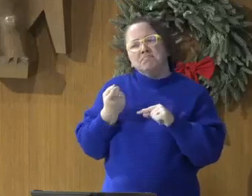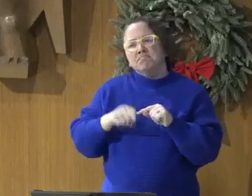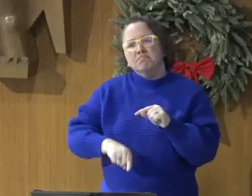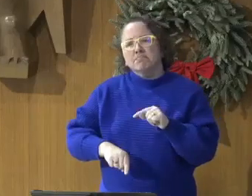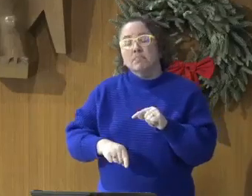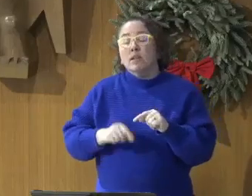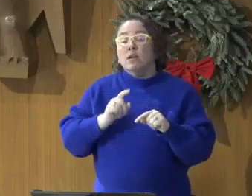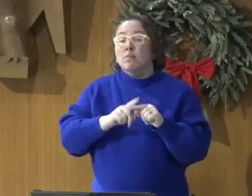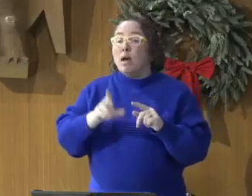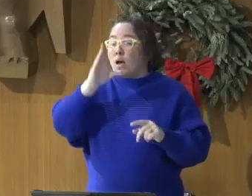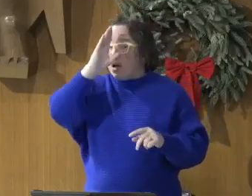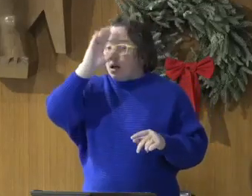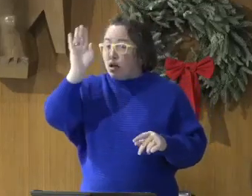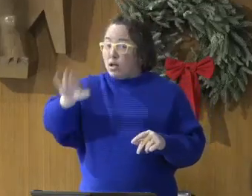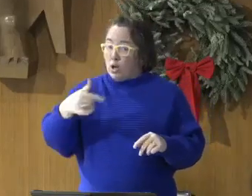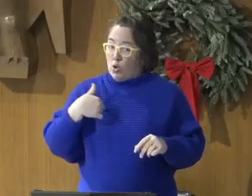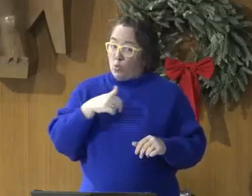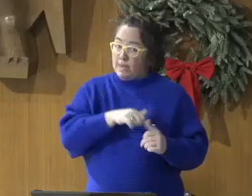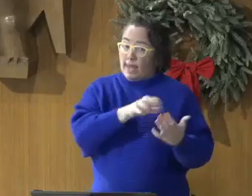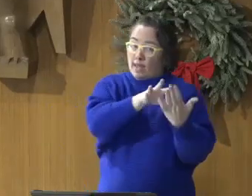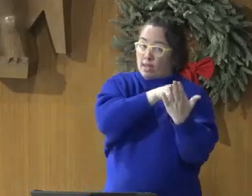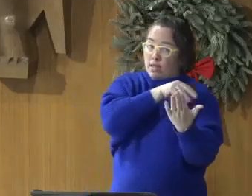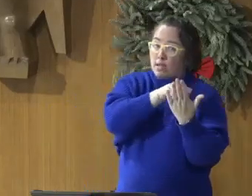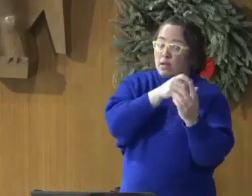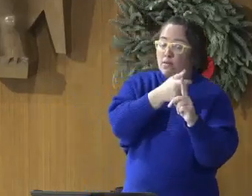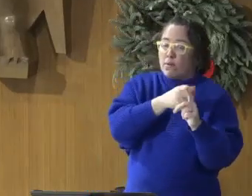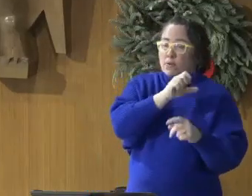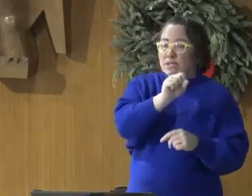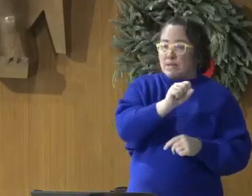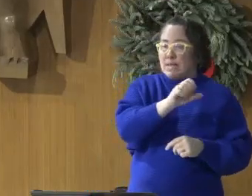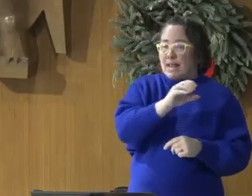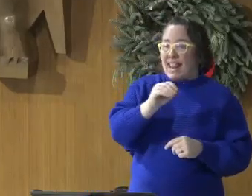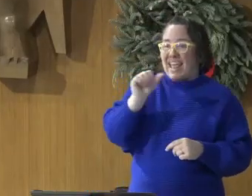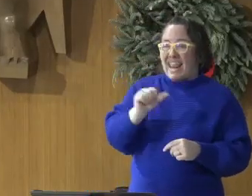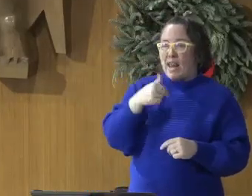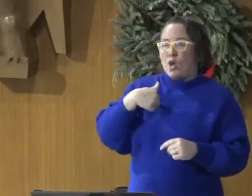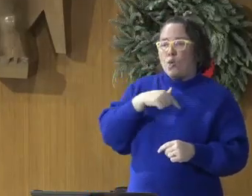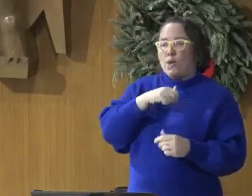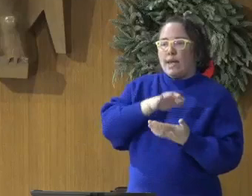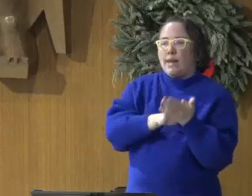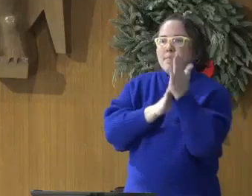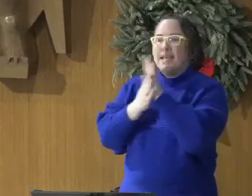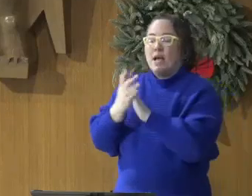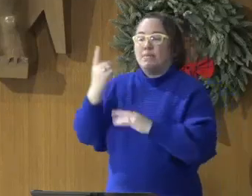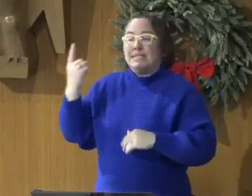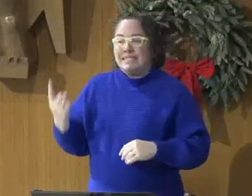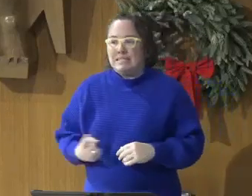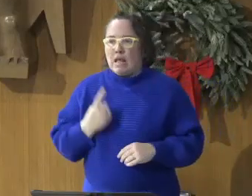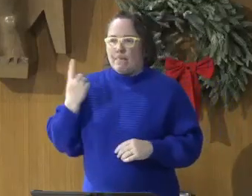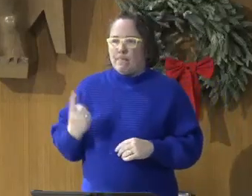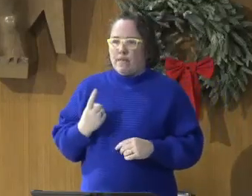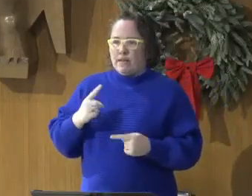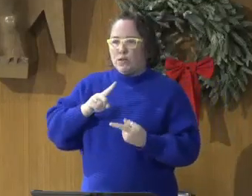learn from Simeon and Anna is that we can be something to someone.